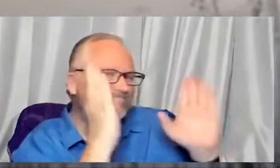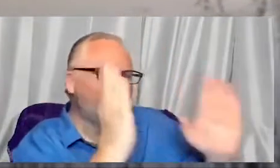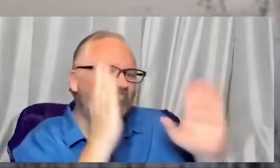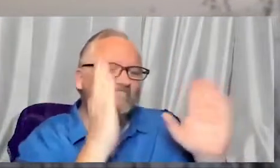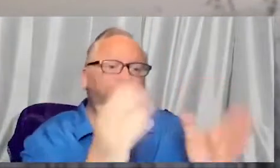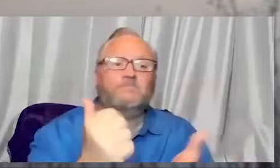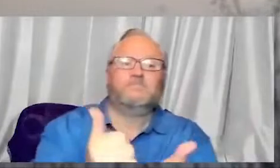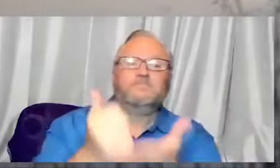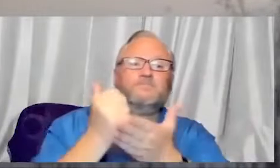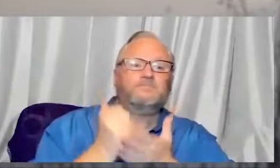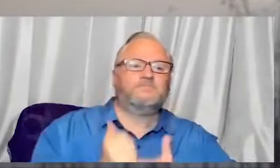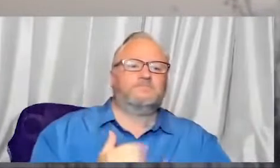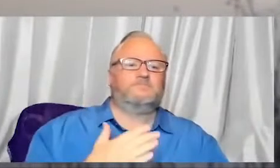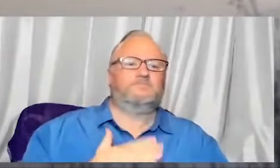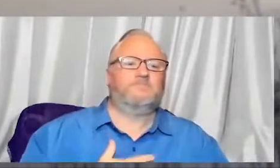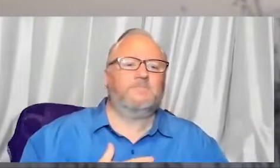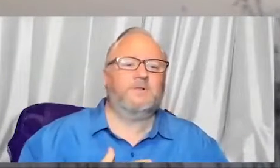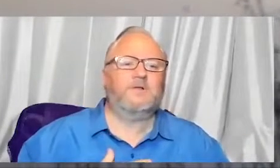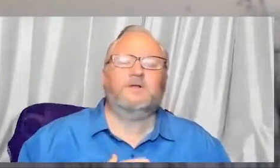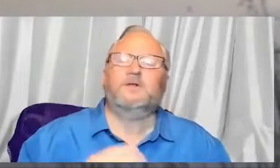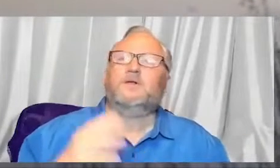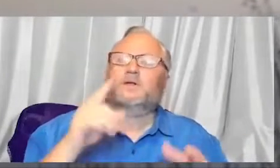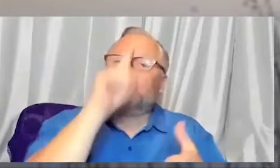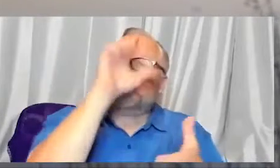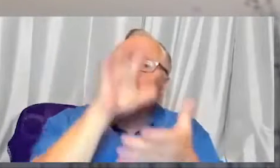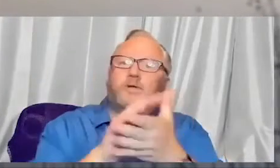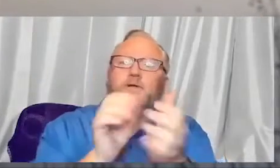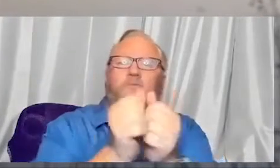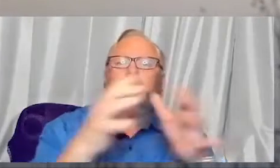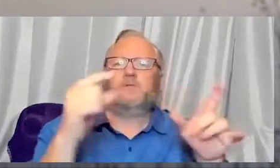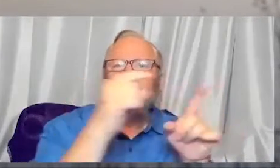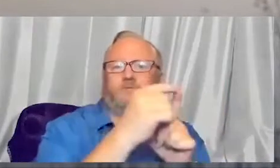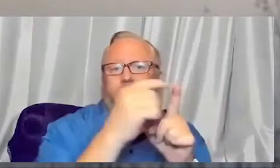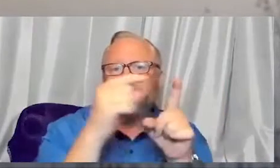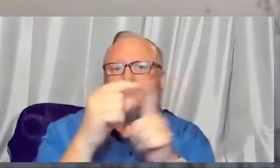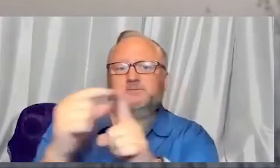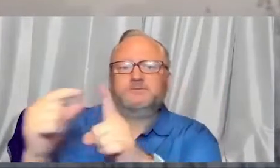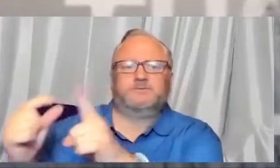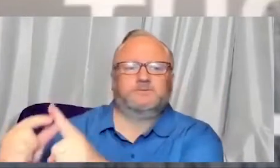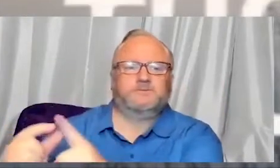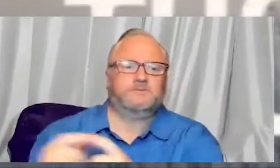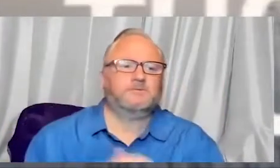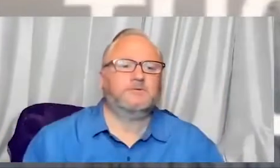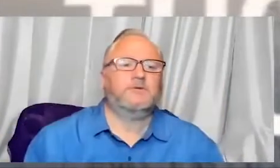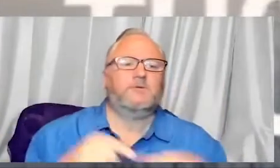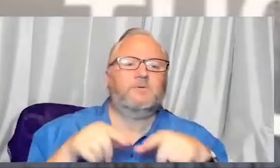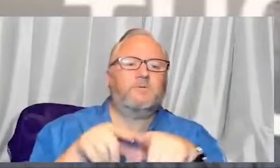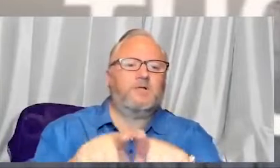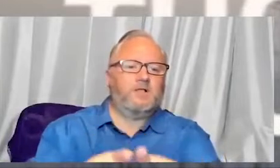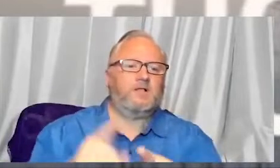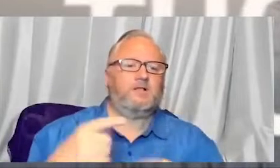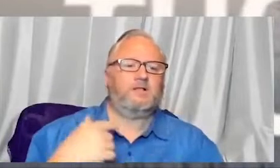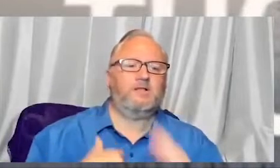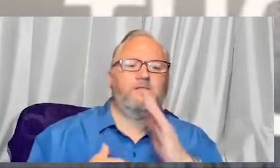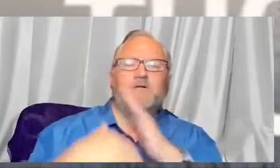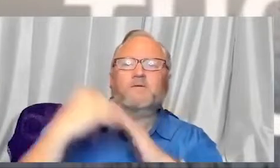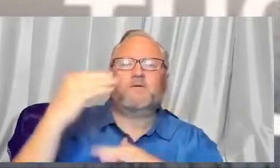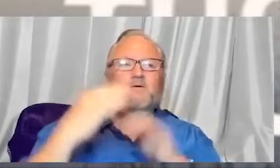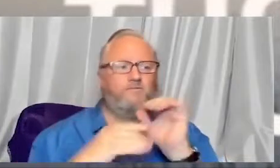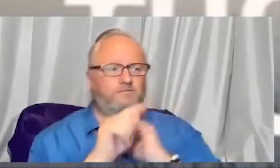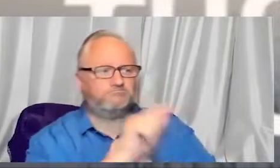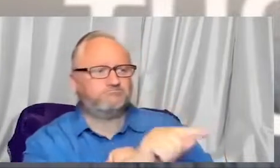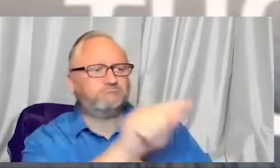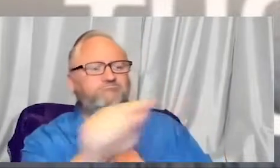Help me live my wordless creed as I